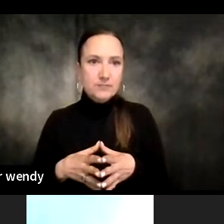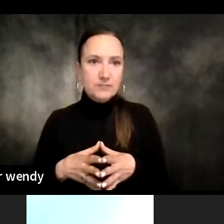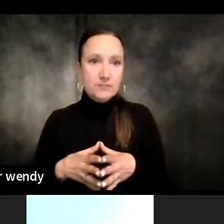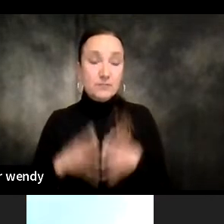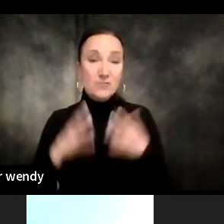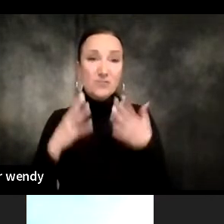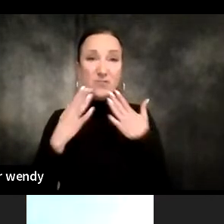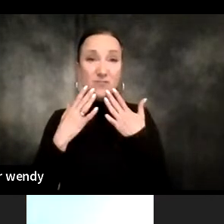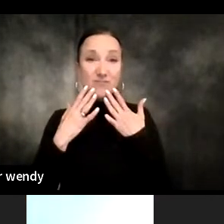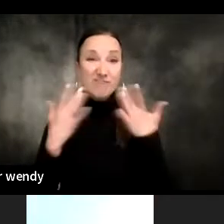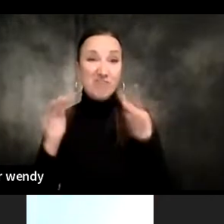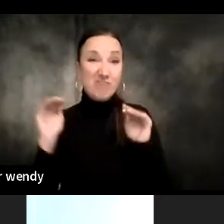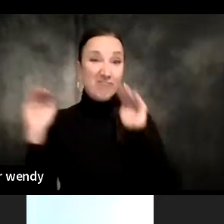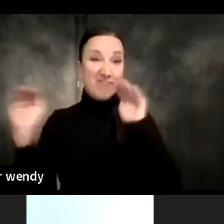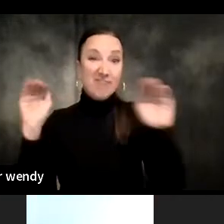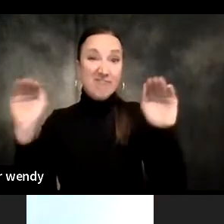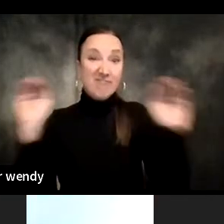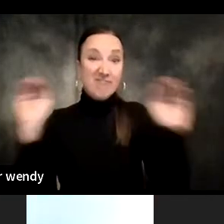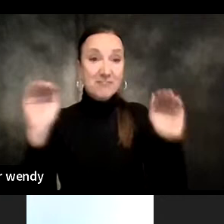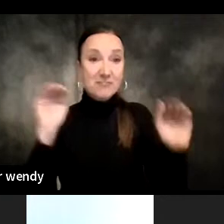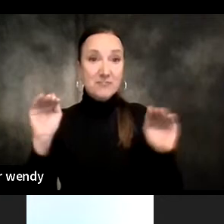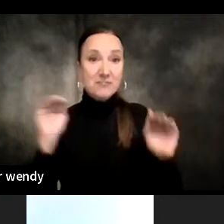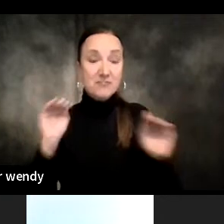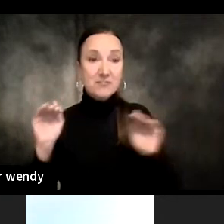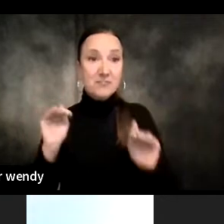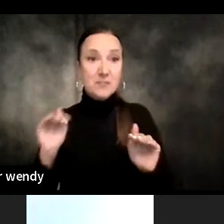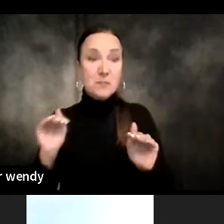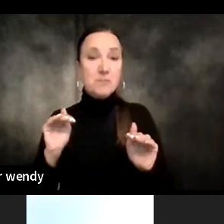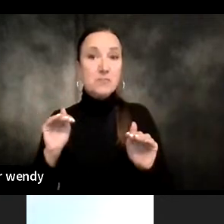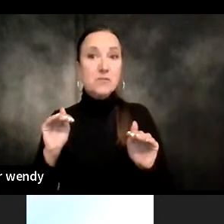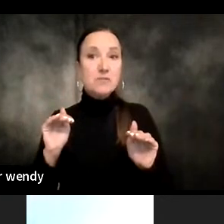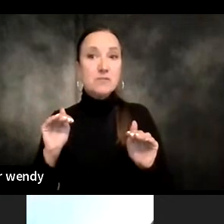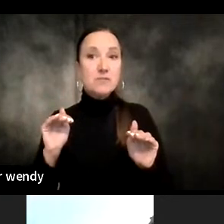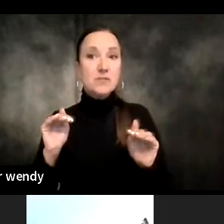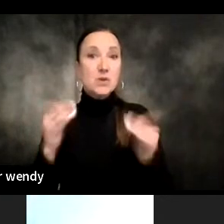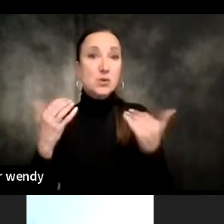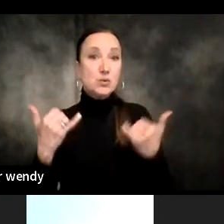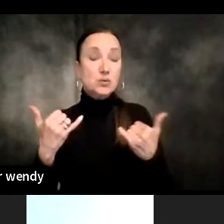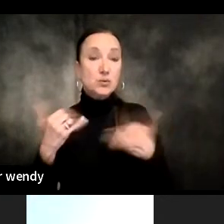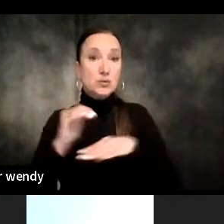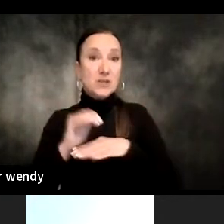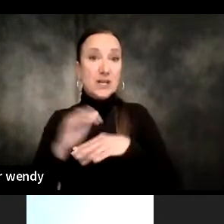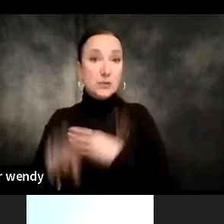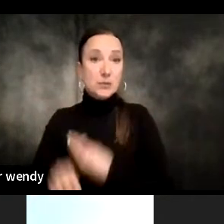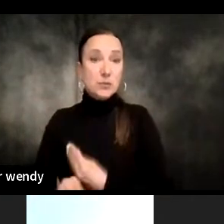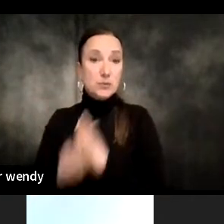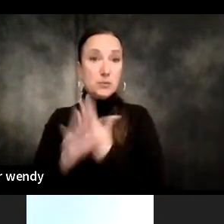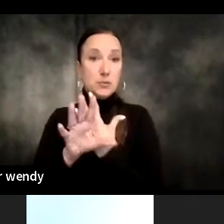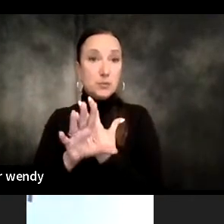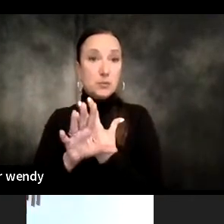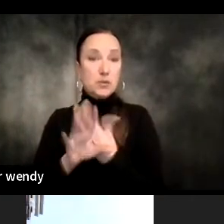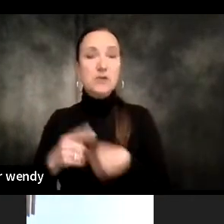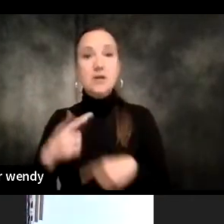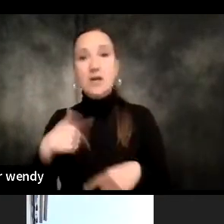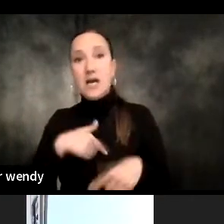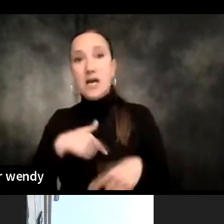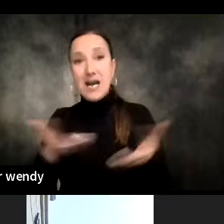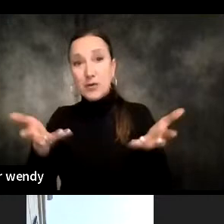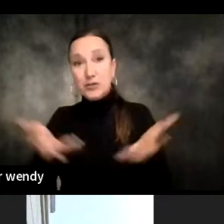Friendly reminder to folks on tonight's Zoom, our chat feature has